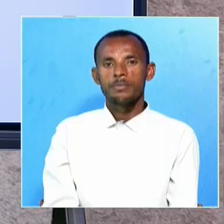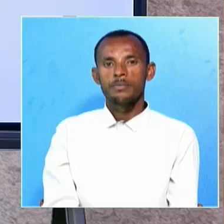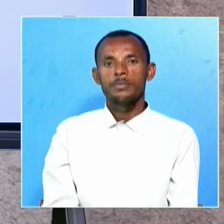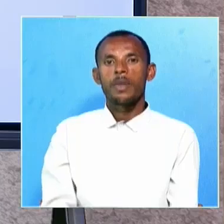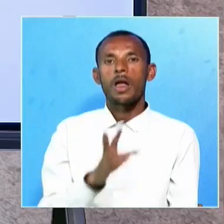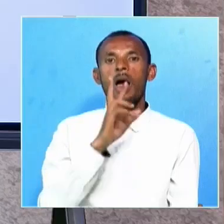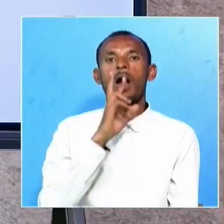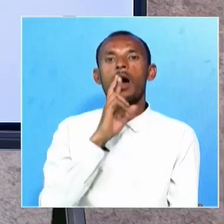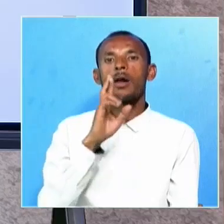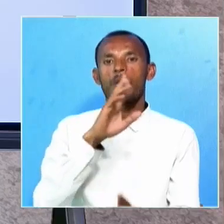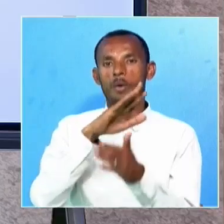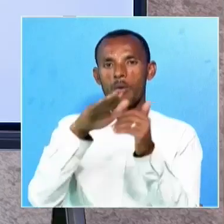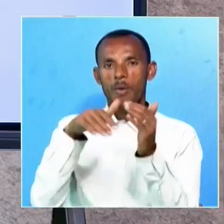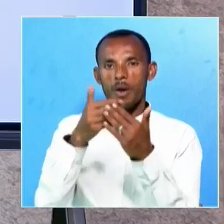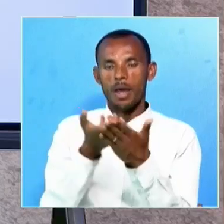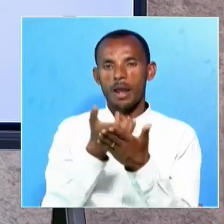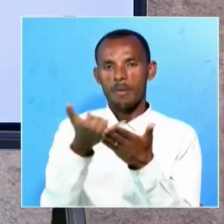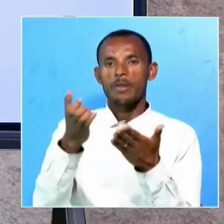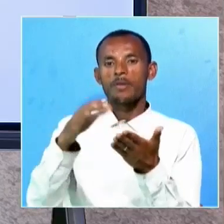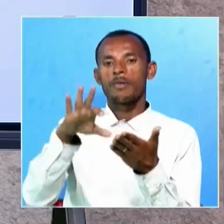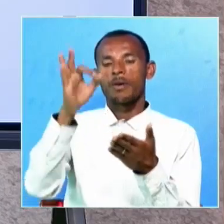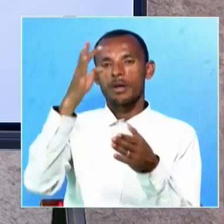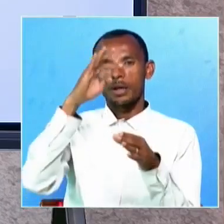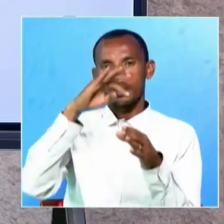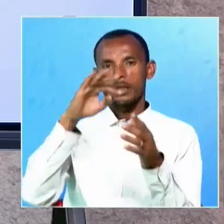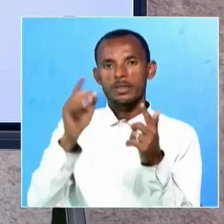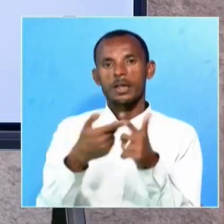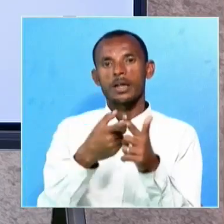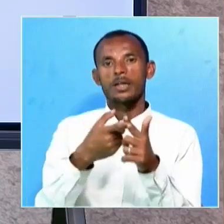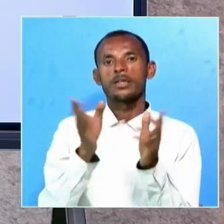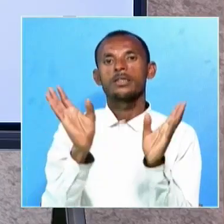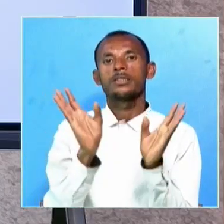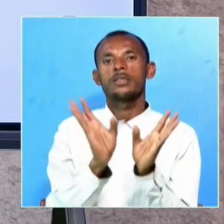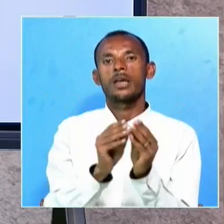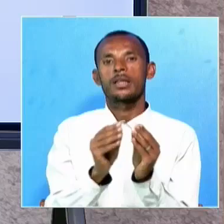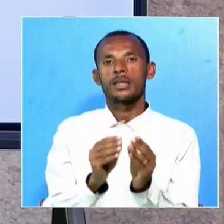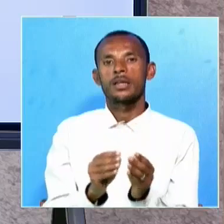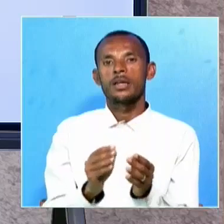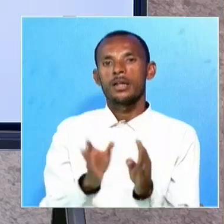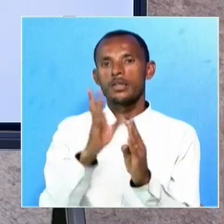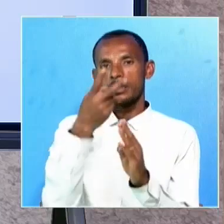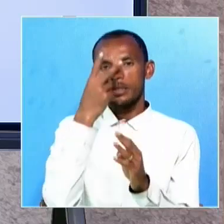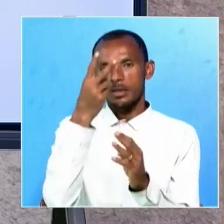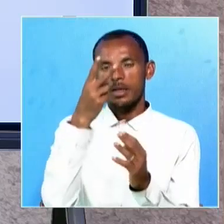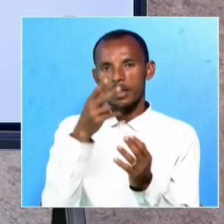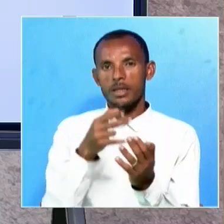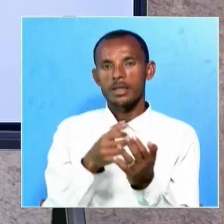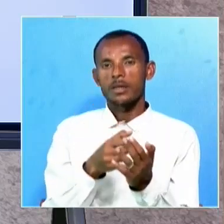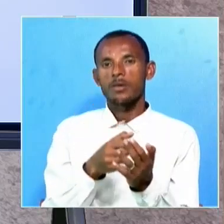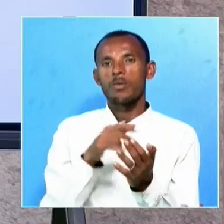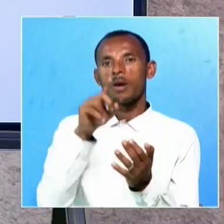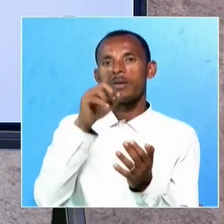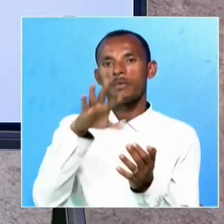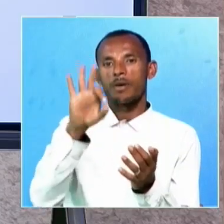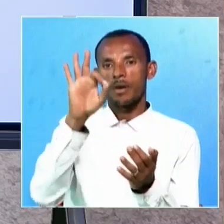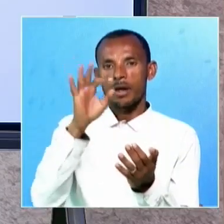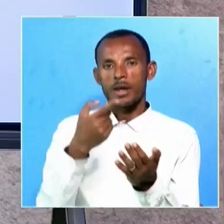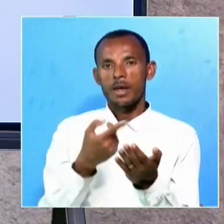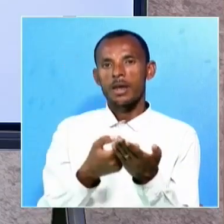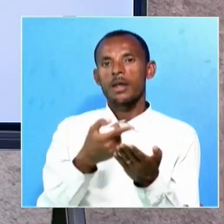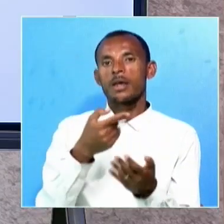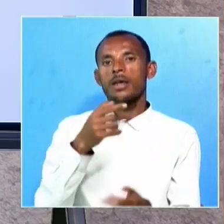Are all elements here found on second set? Let's check it. Is 1 found there?